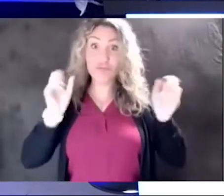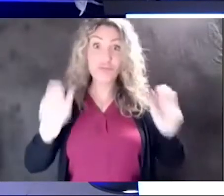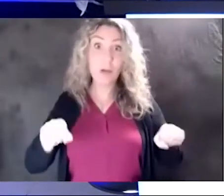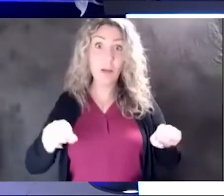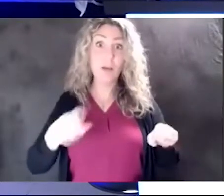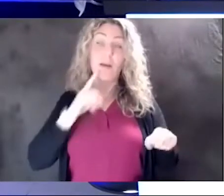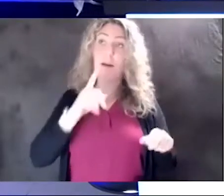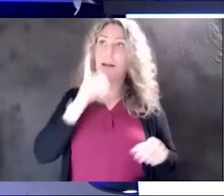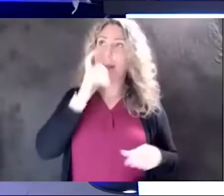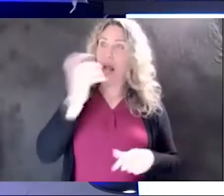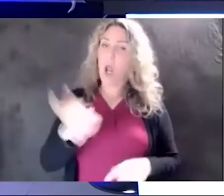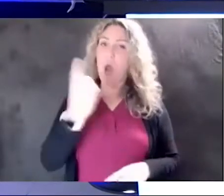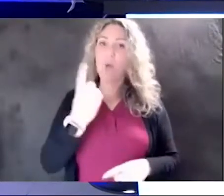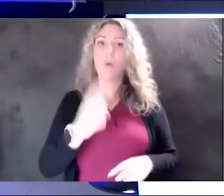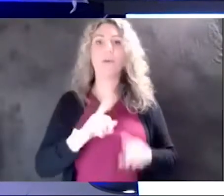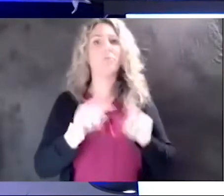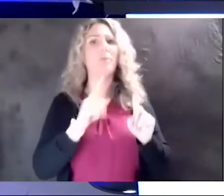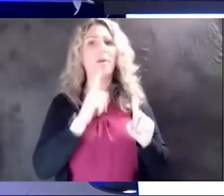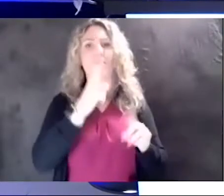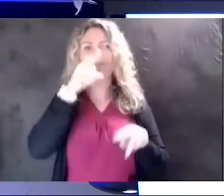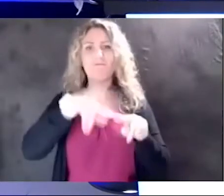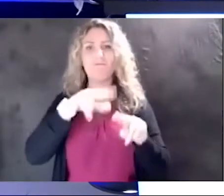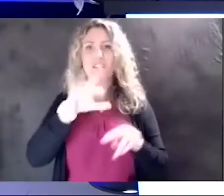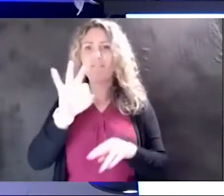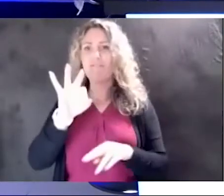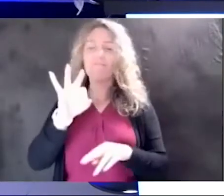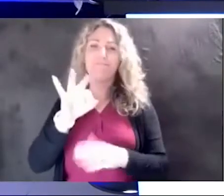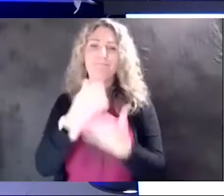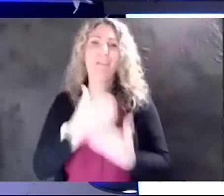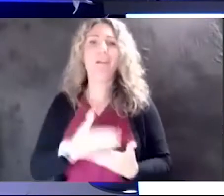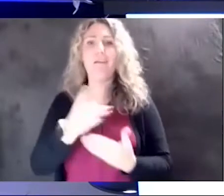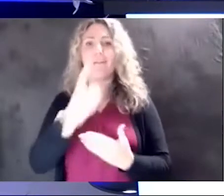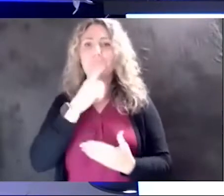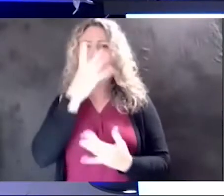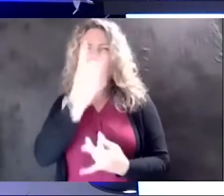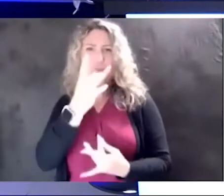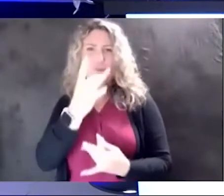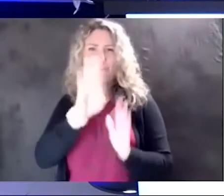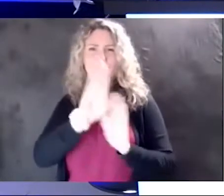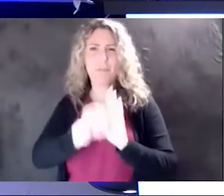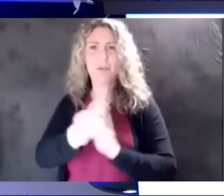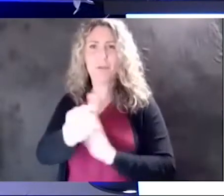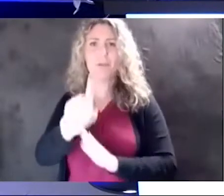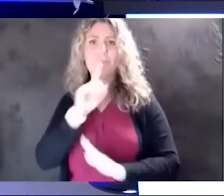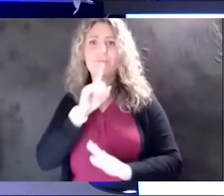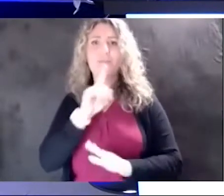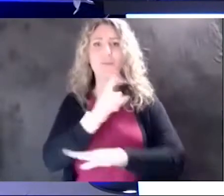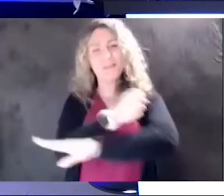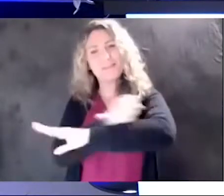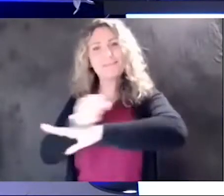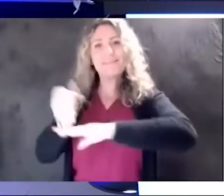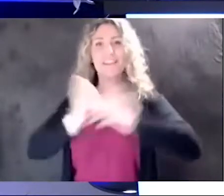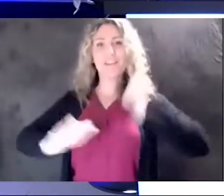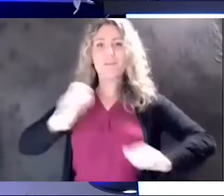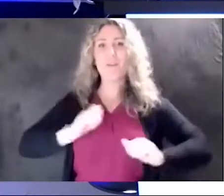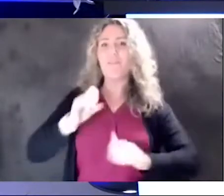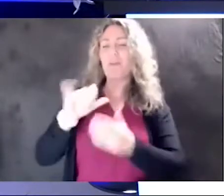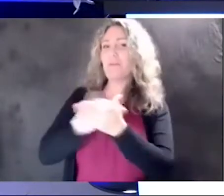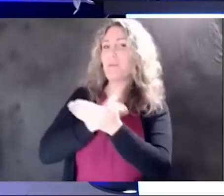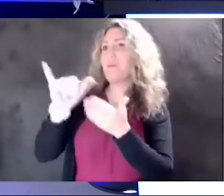always. Just kind of a fun fact about you: you have an interesting background. You were a stage performer. I know you were in New York. You were in Branson.